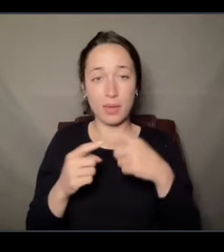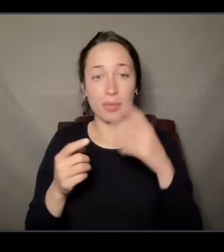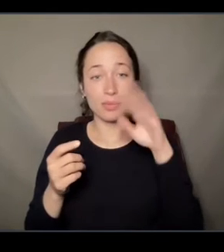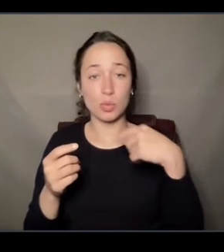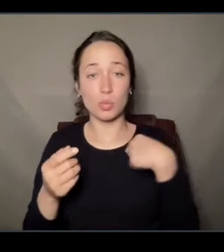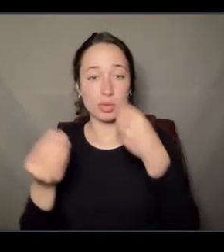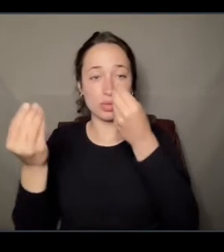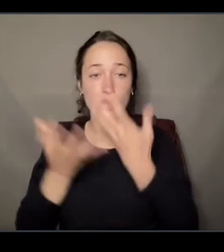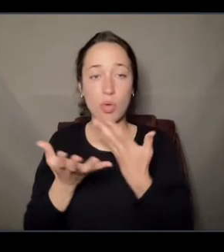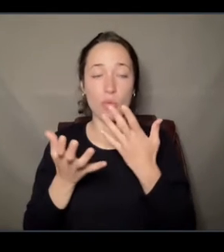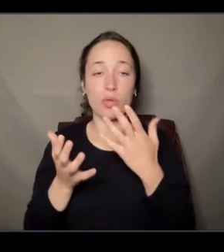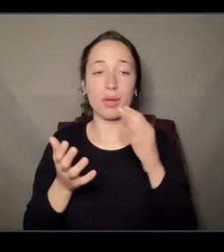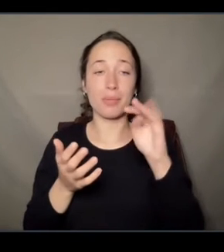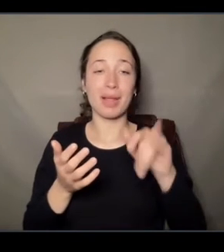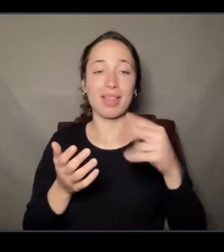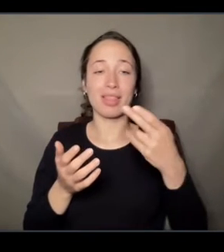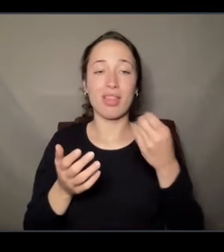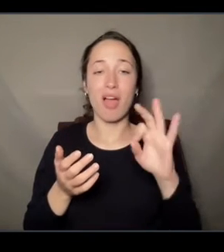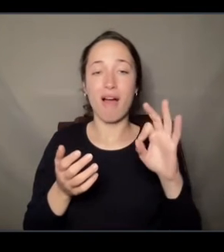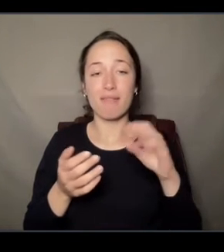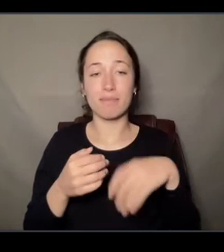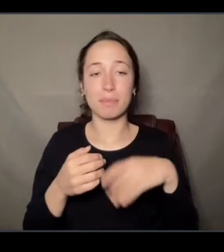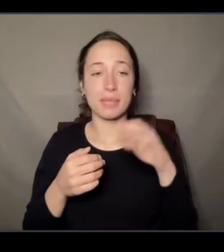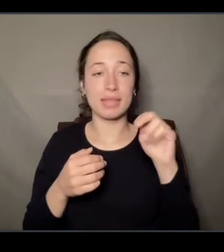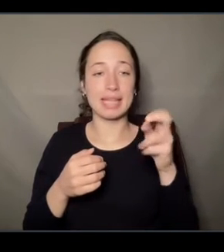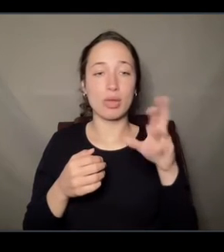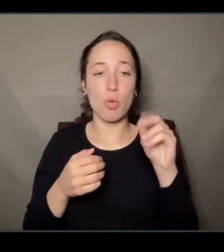been told, the myth of